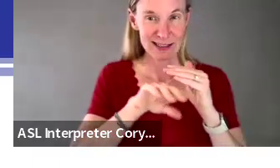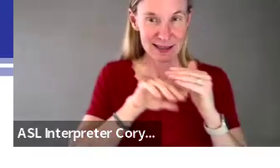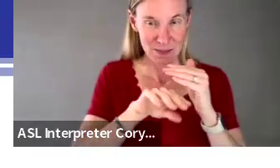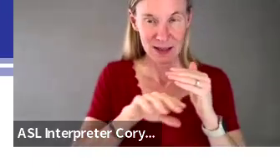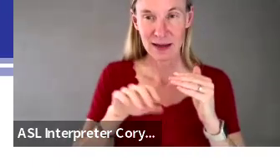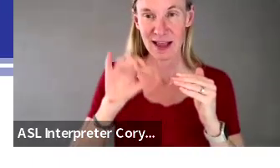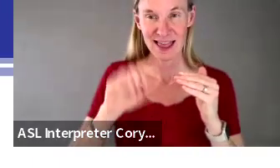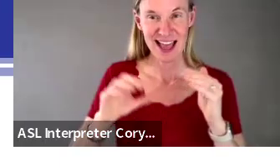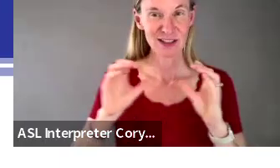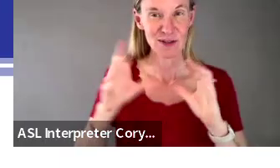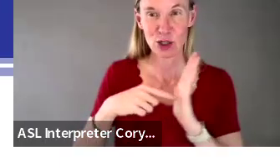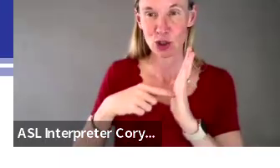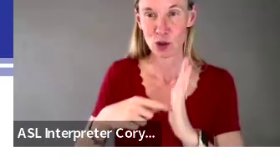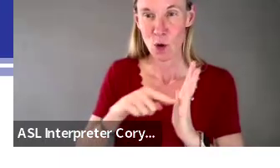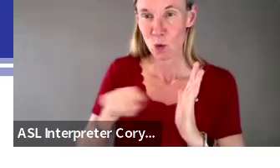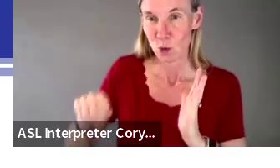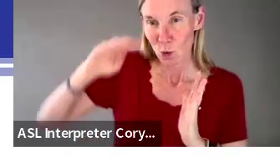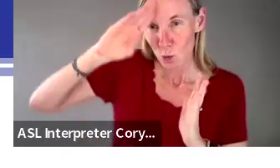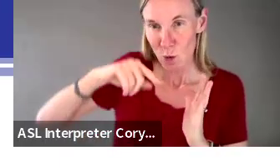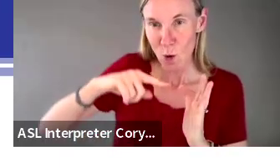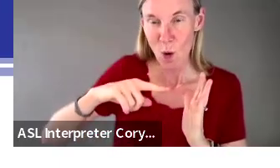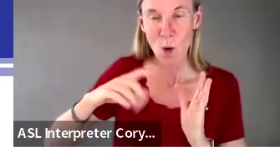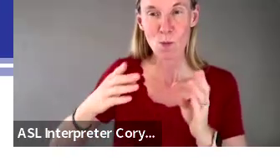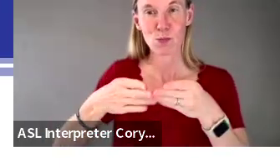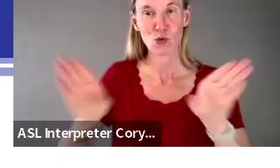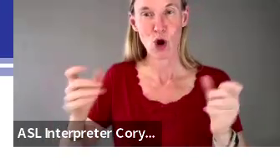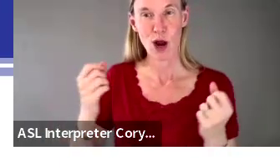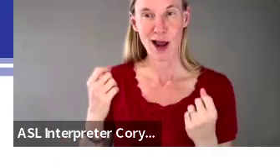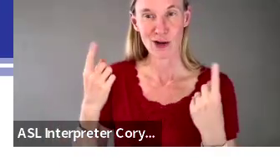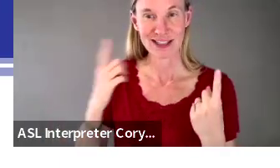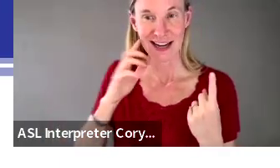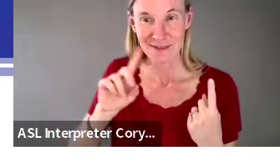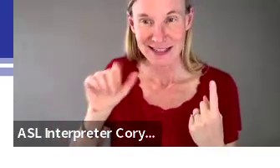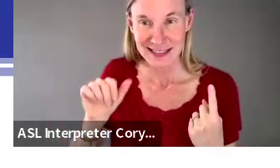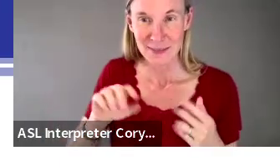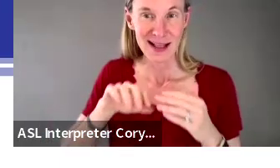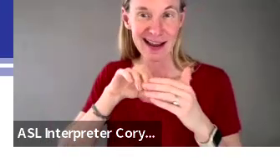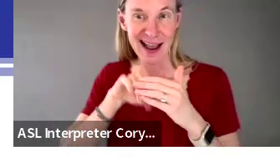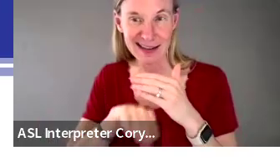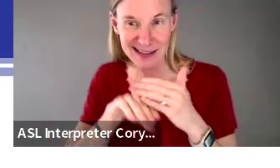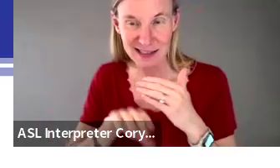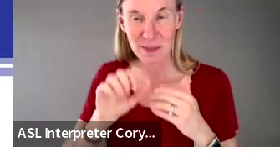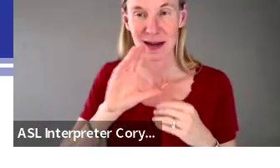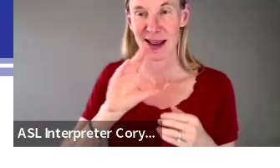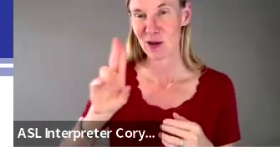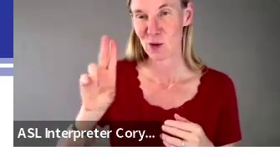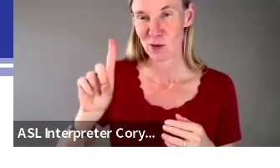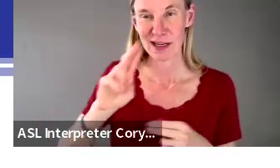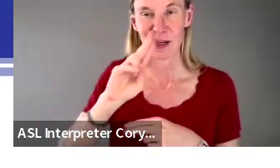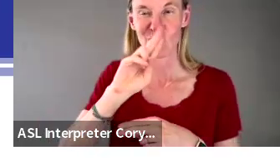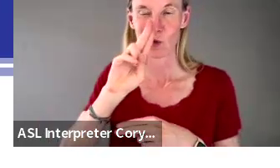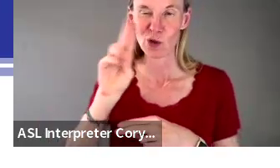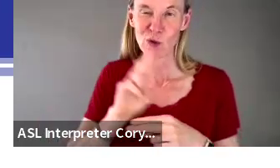that you have a broad understanding of disability, accessibility, and universal design, is